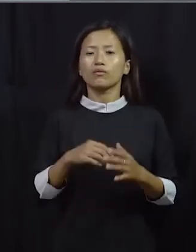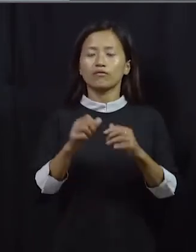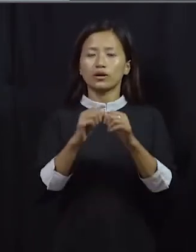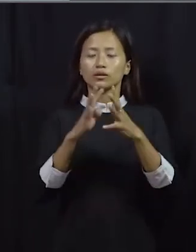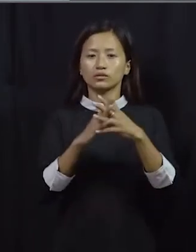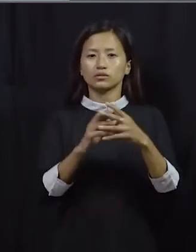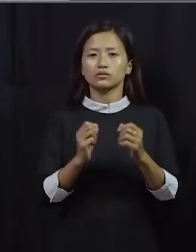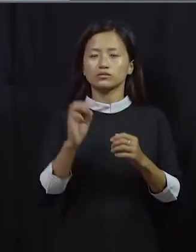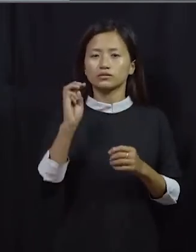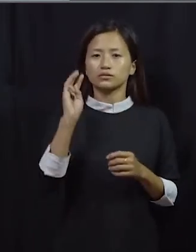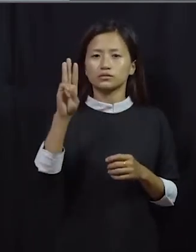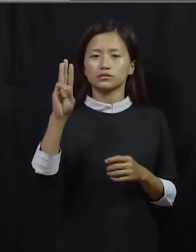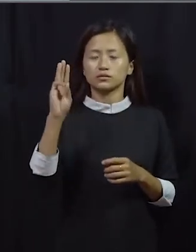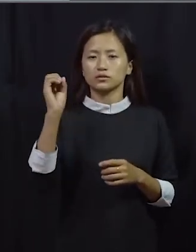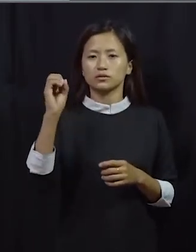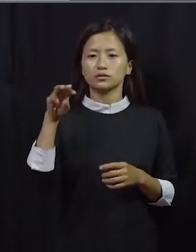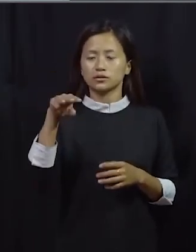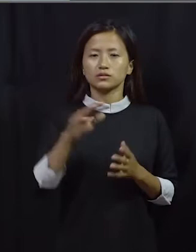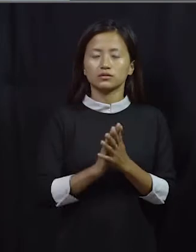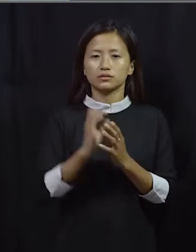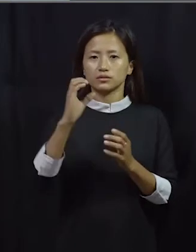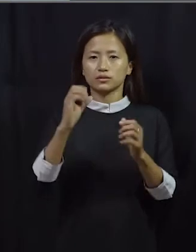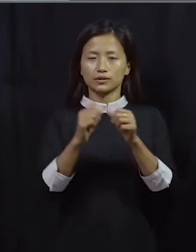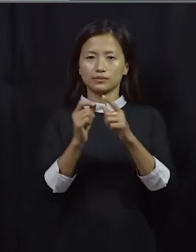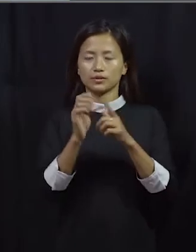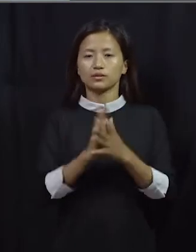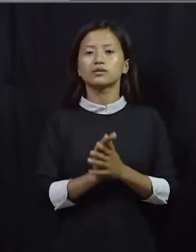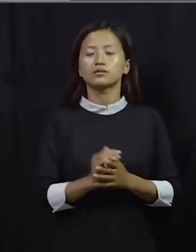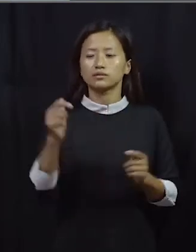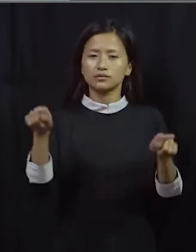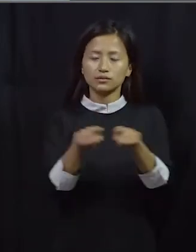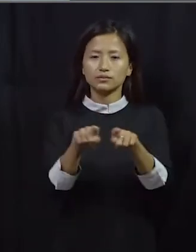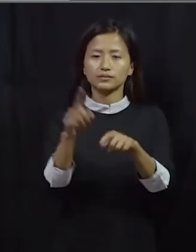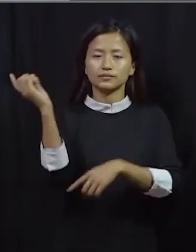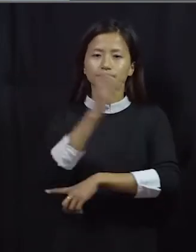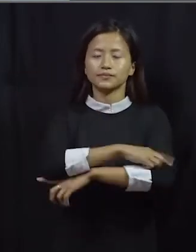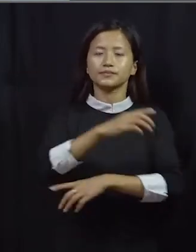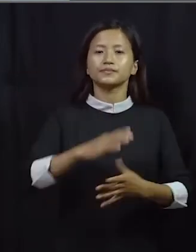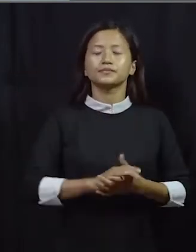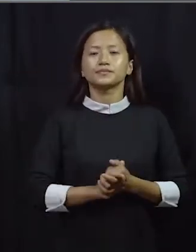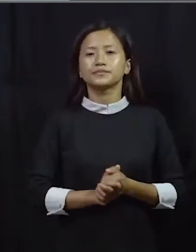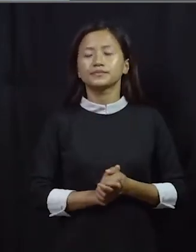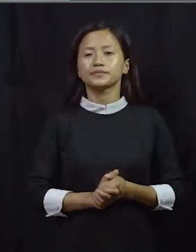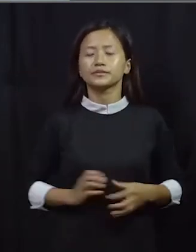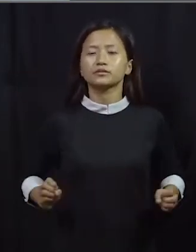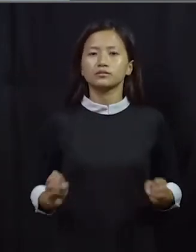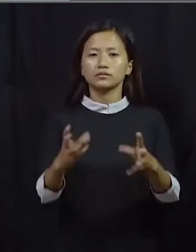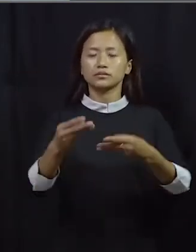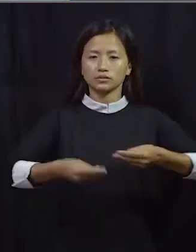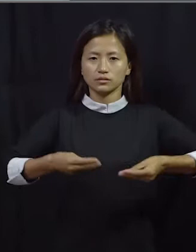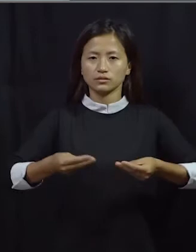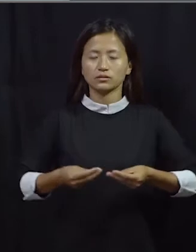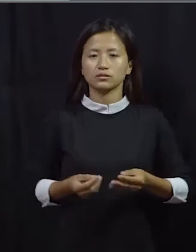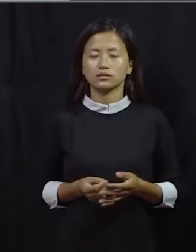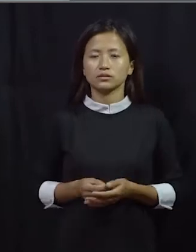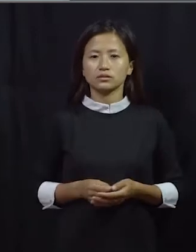withdrew 30,000 from his capital. On the same day, that is, right after starting the business, it